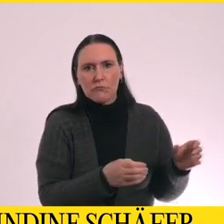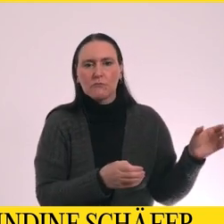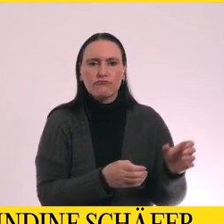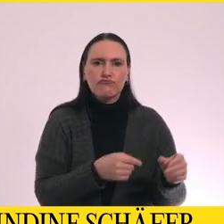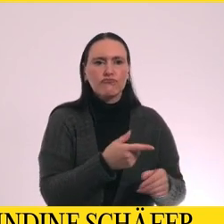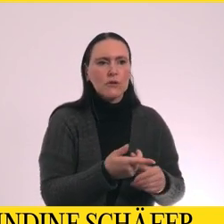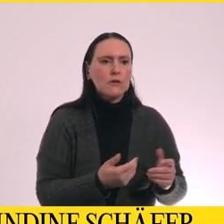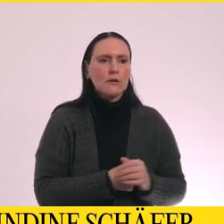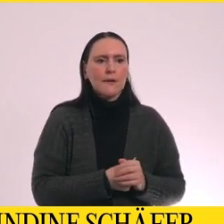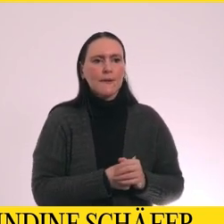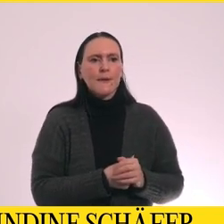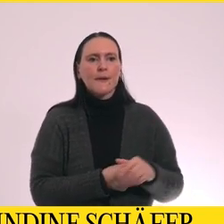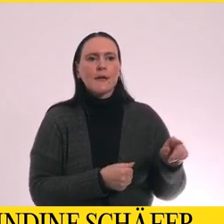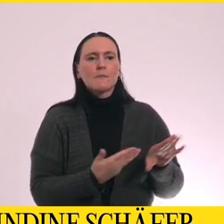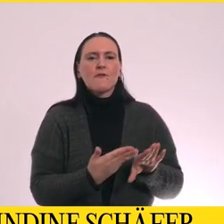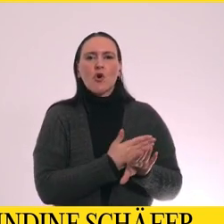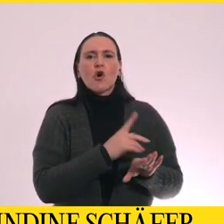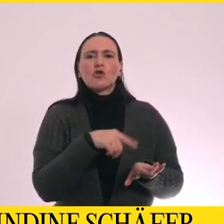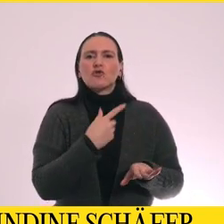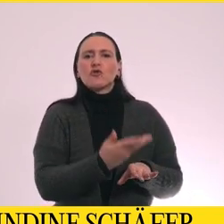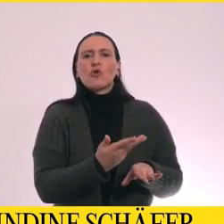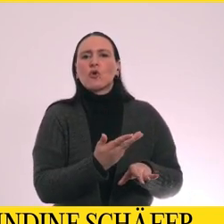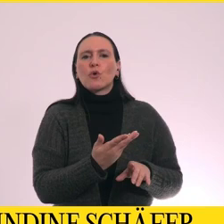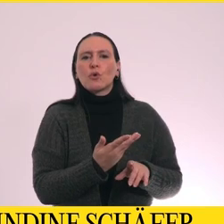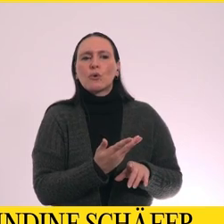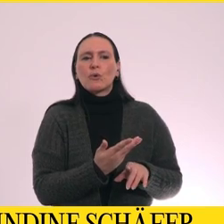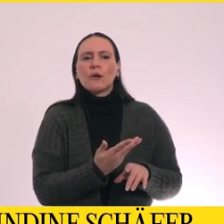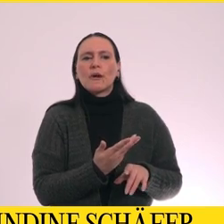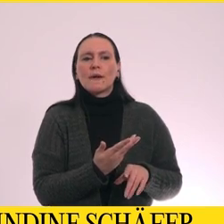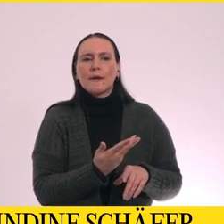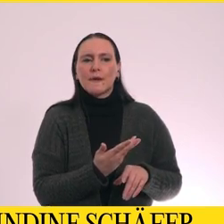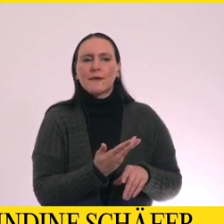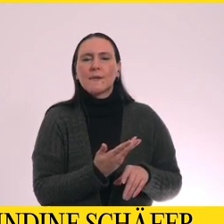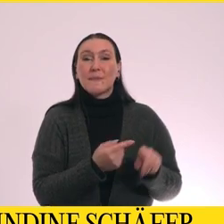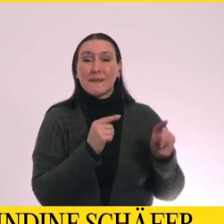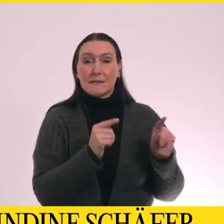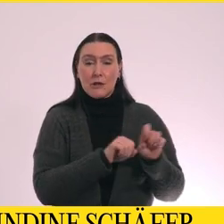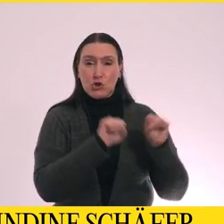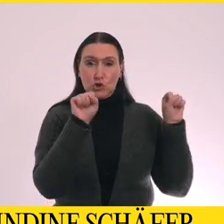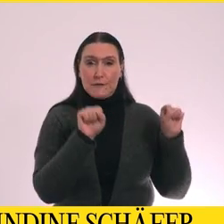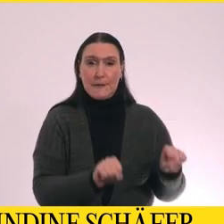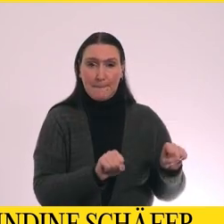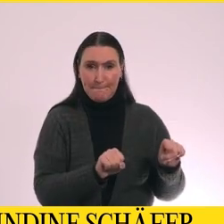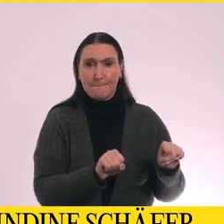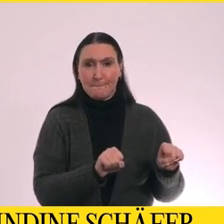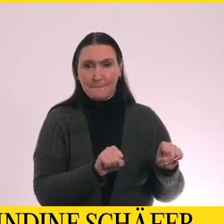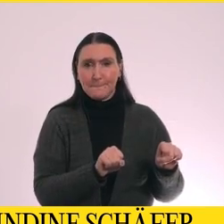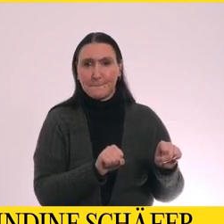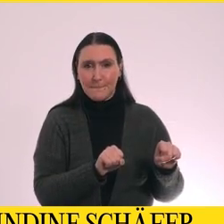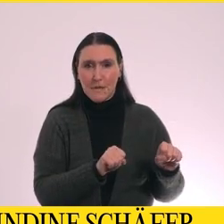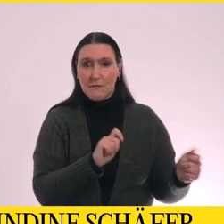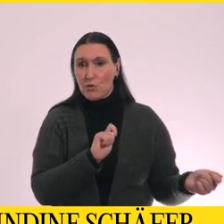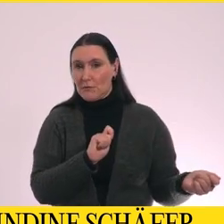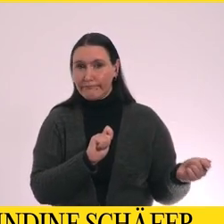the system. That is not taking the system from a direct and let's